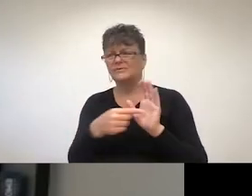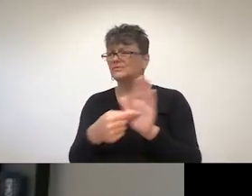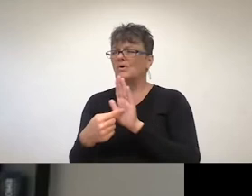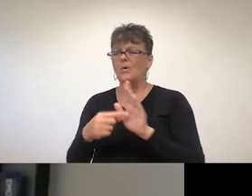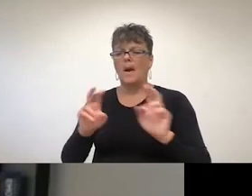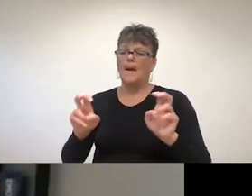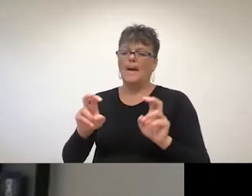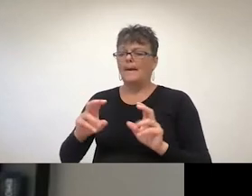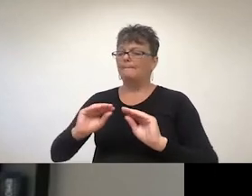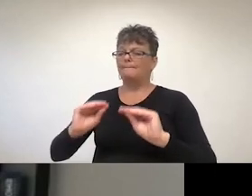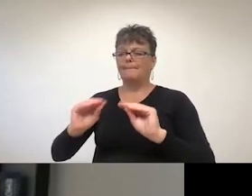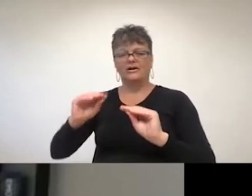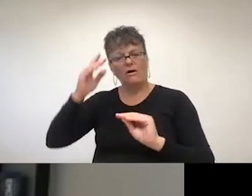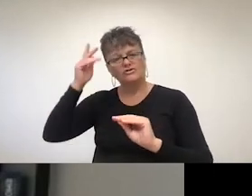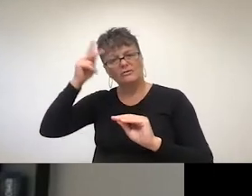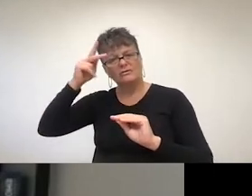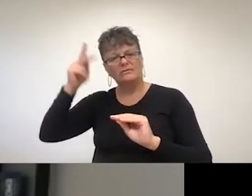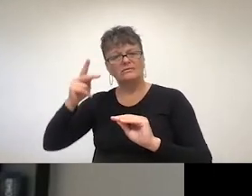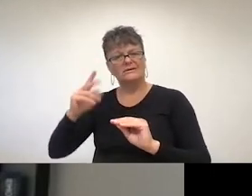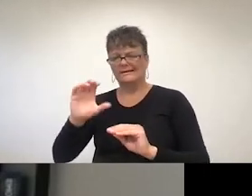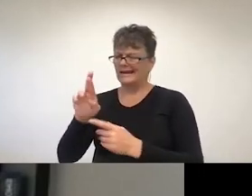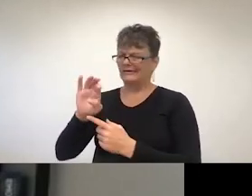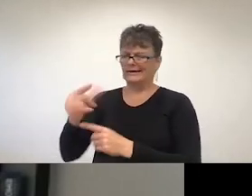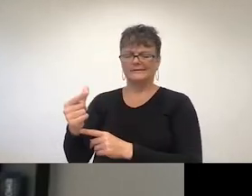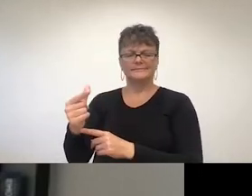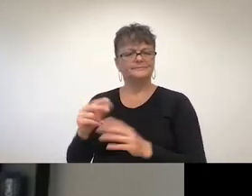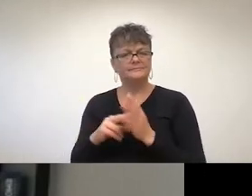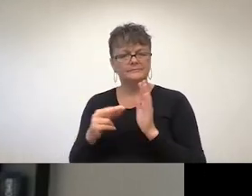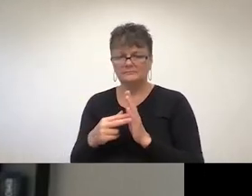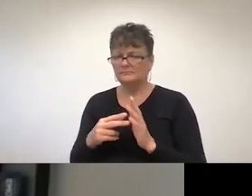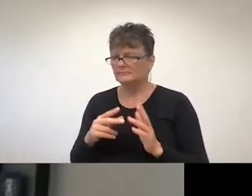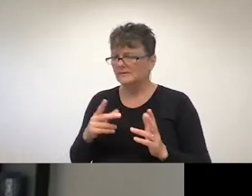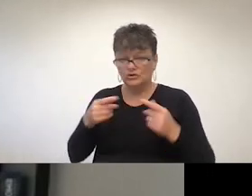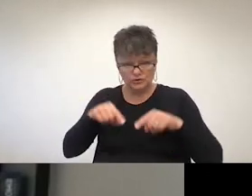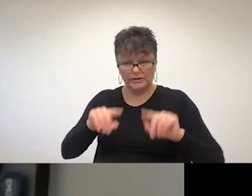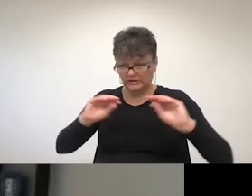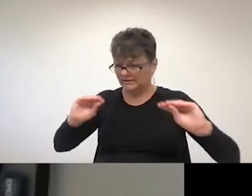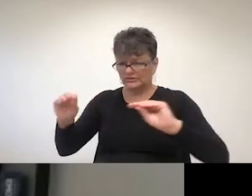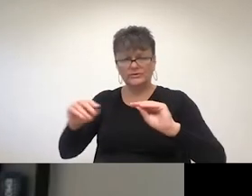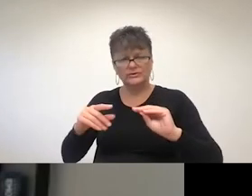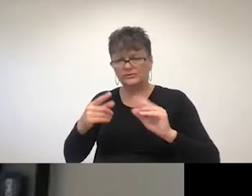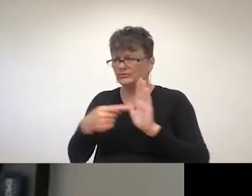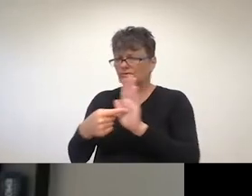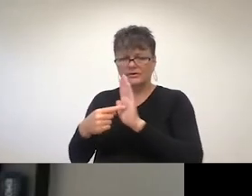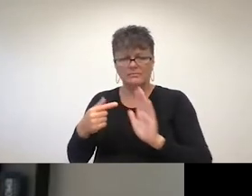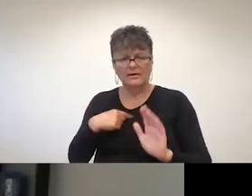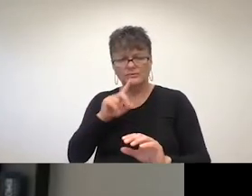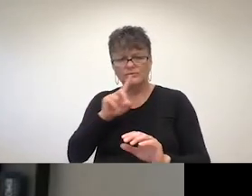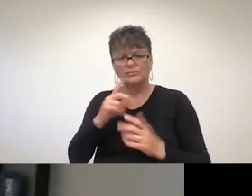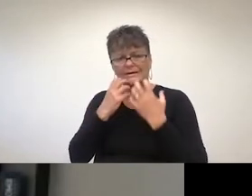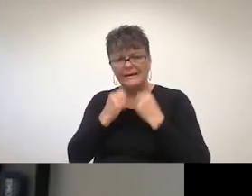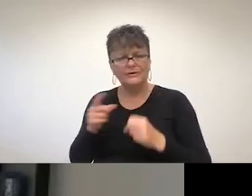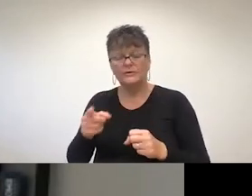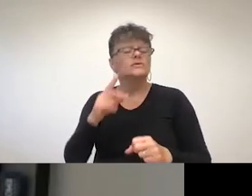is demonstrating through the decisions that you make in your class that you care about your students and want them to be successful. Here's an example.